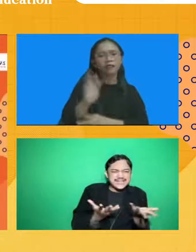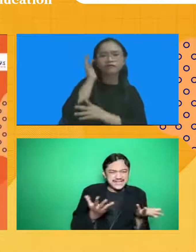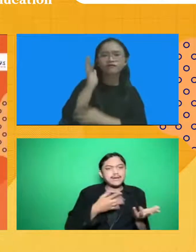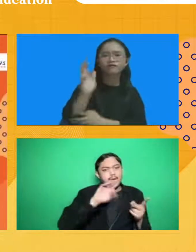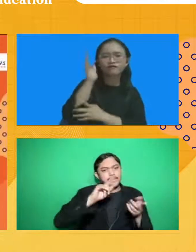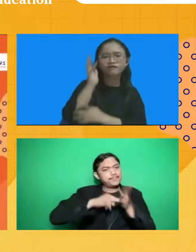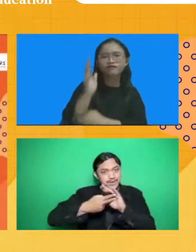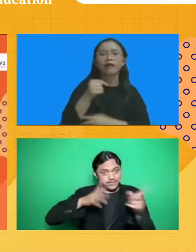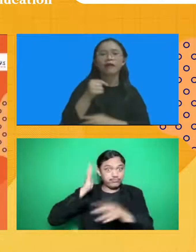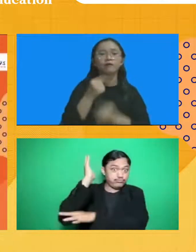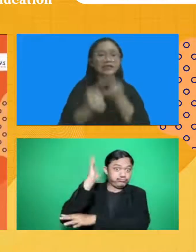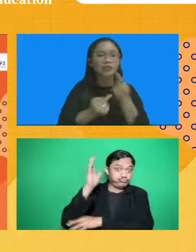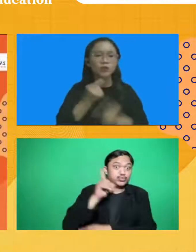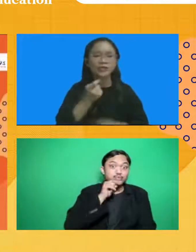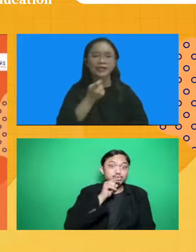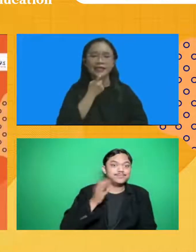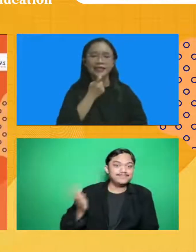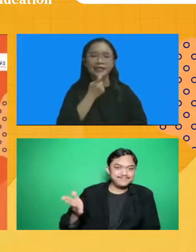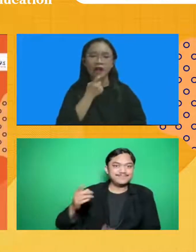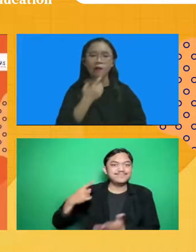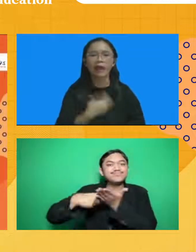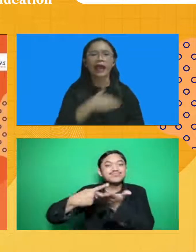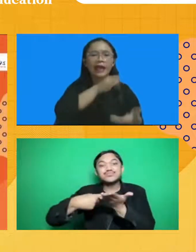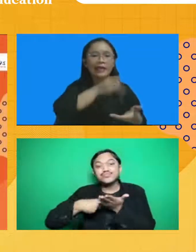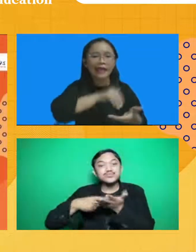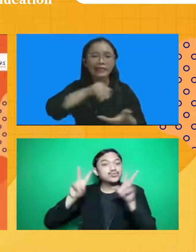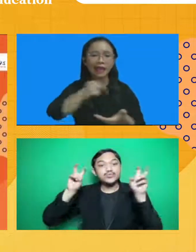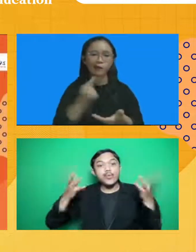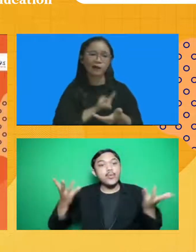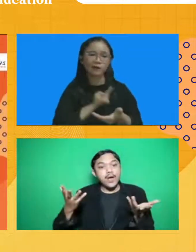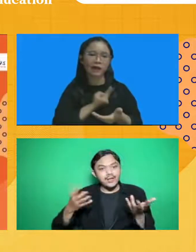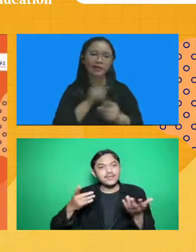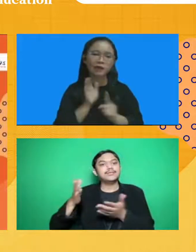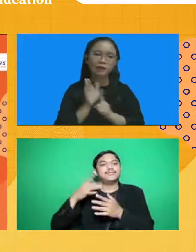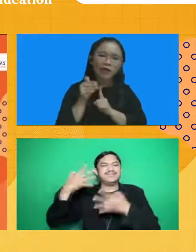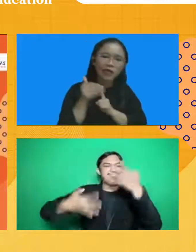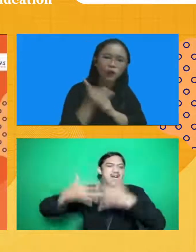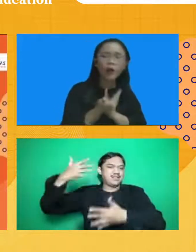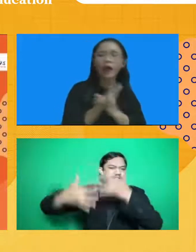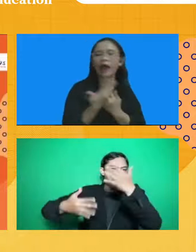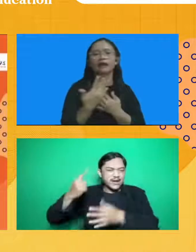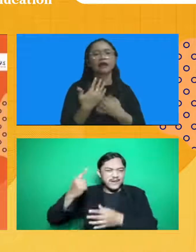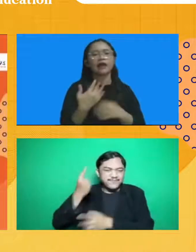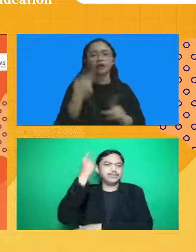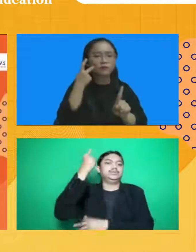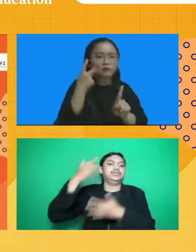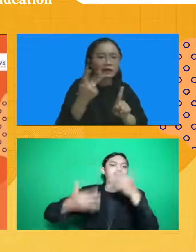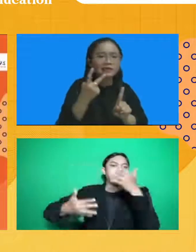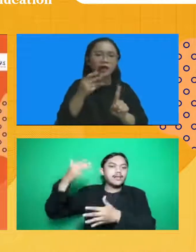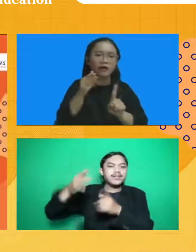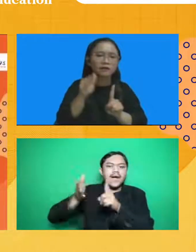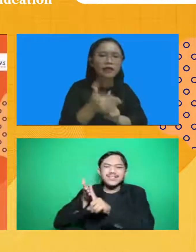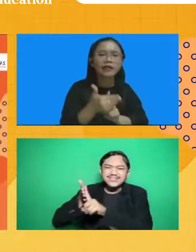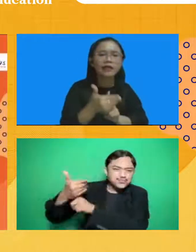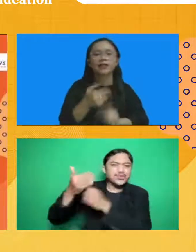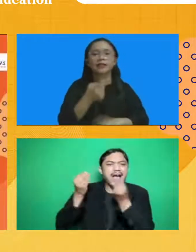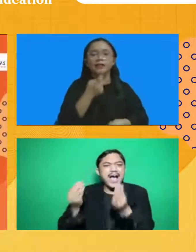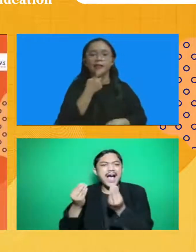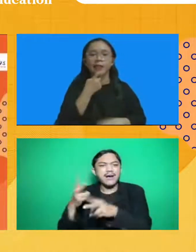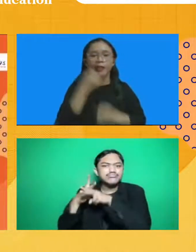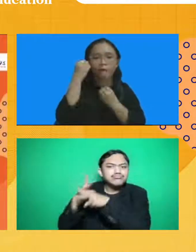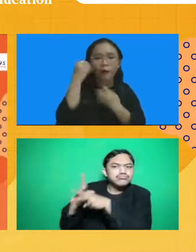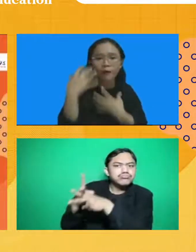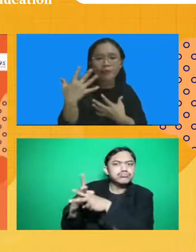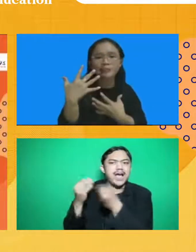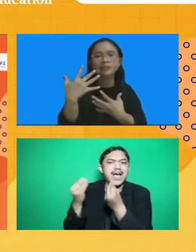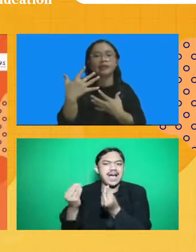needs protect is key to your own. Privacy is recognized as an individual human rights, and information on privacy is